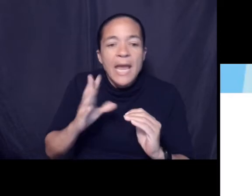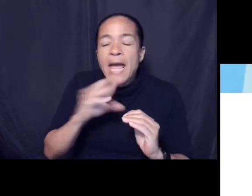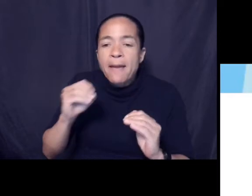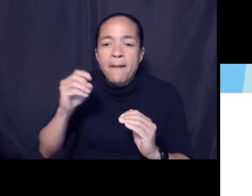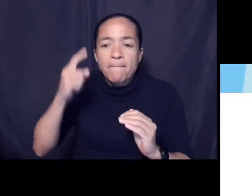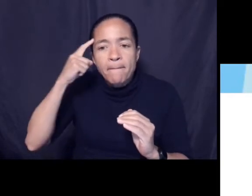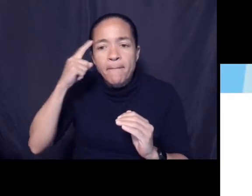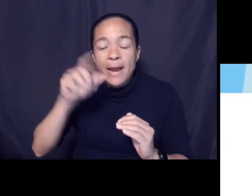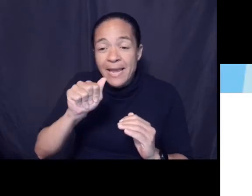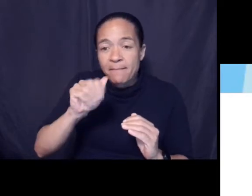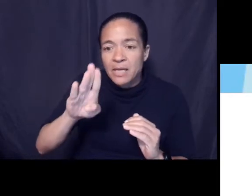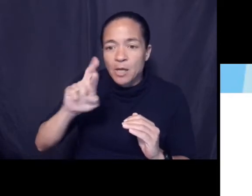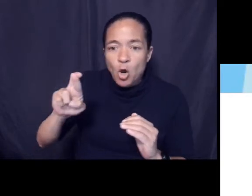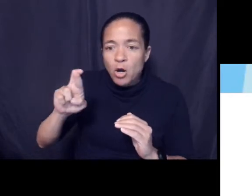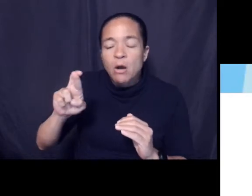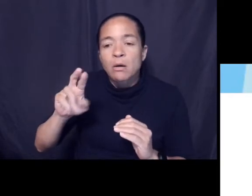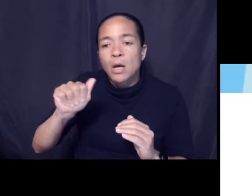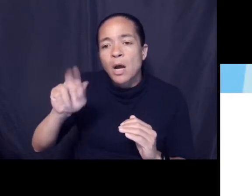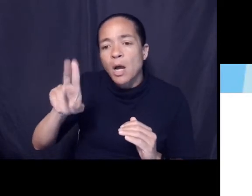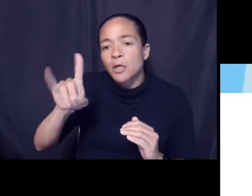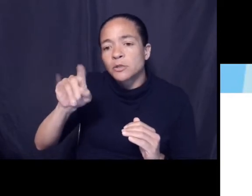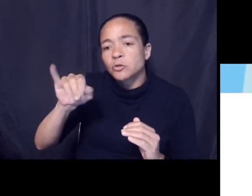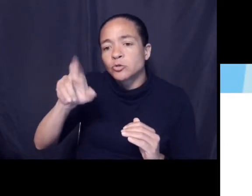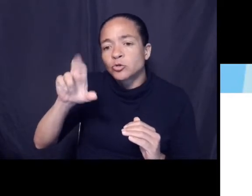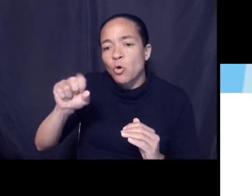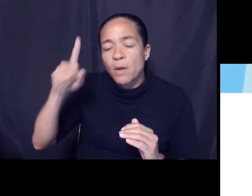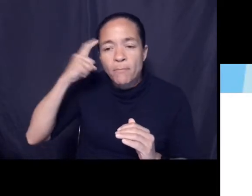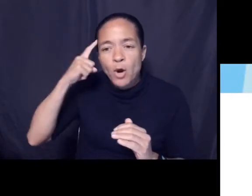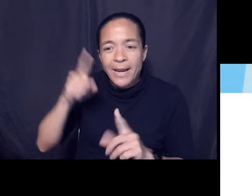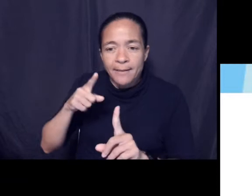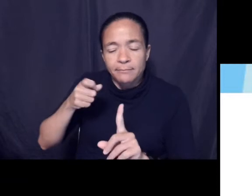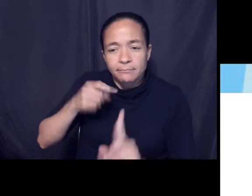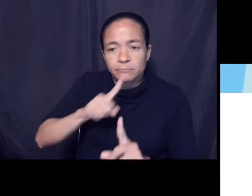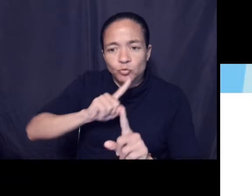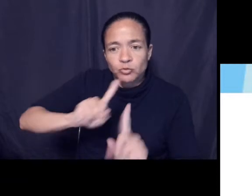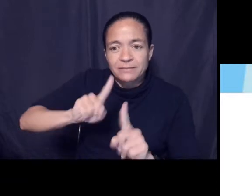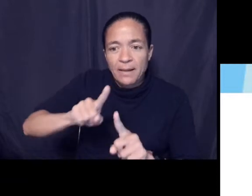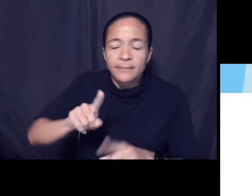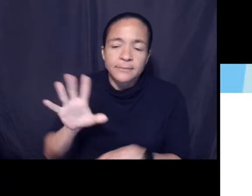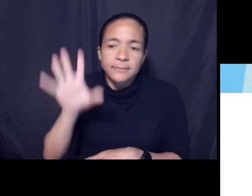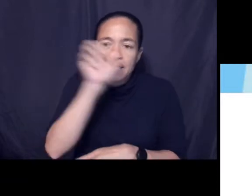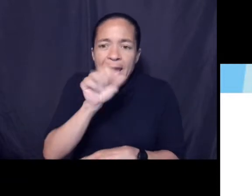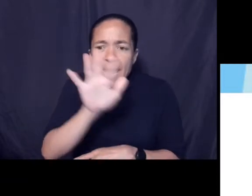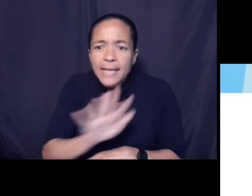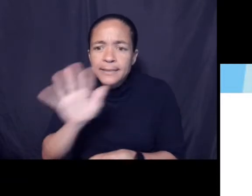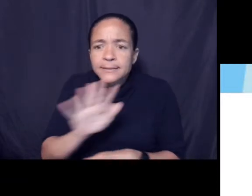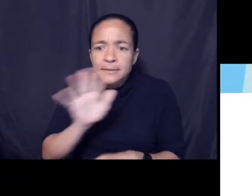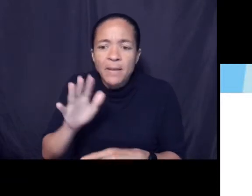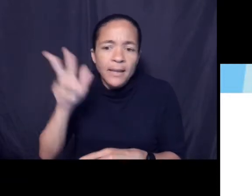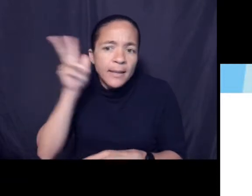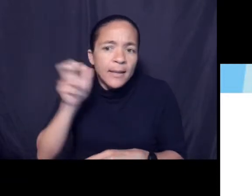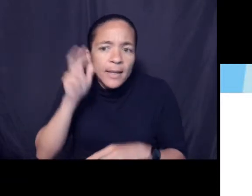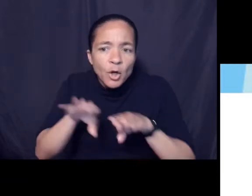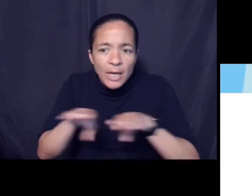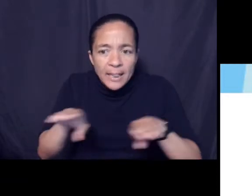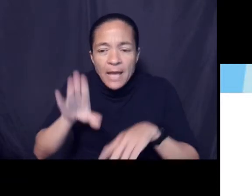brainstem response, or ABR, to estimate hearing levels by frequency. And in